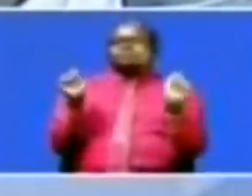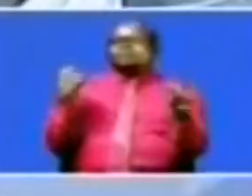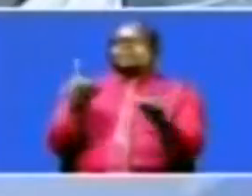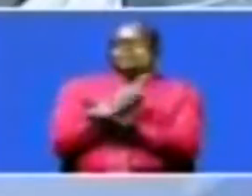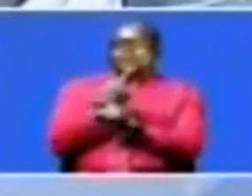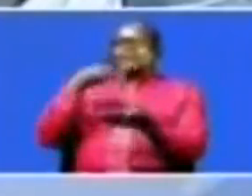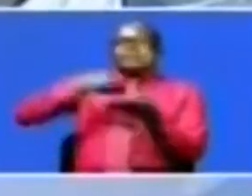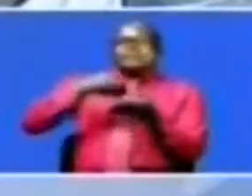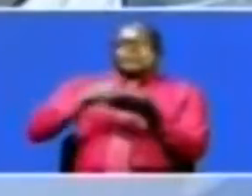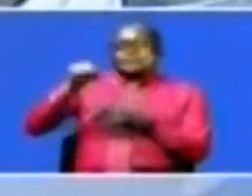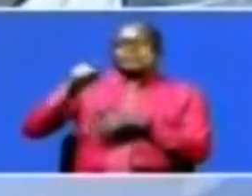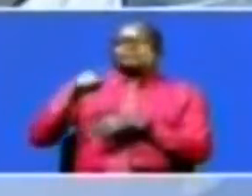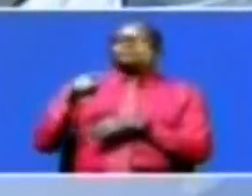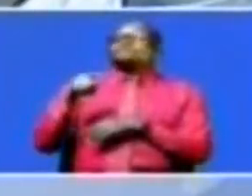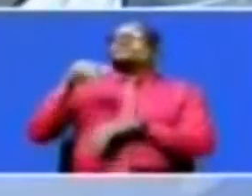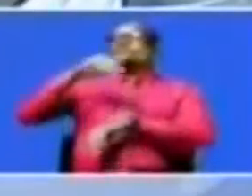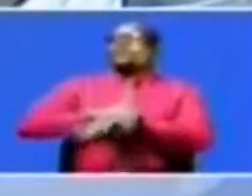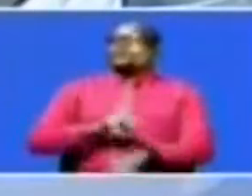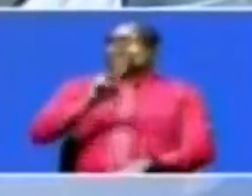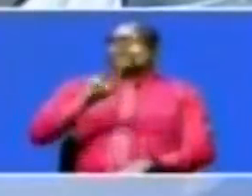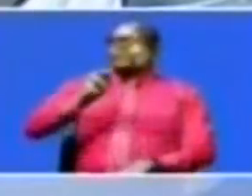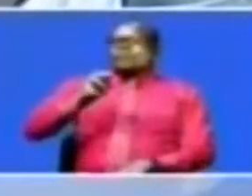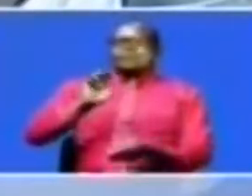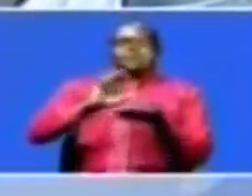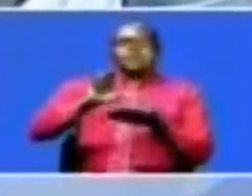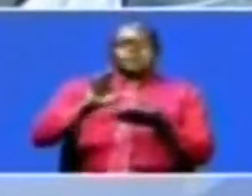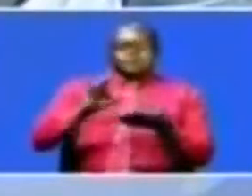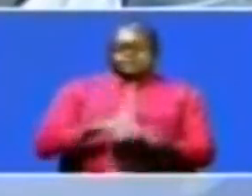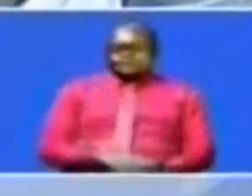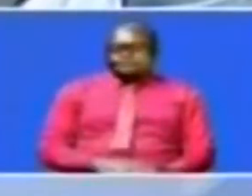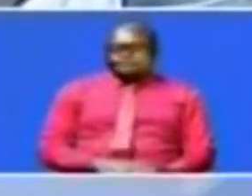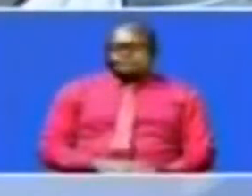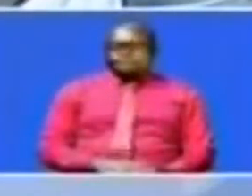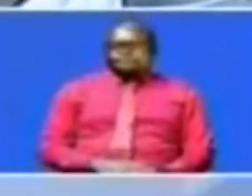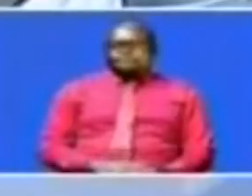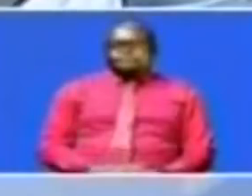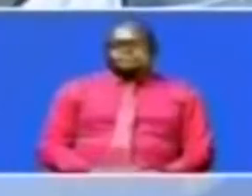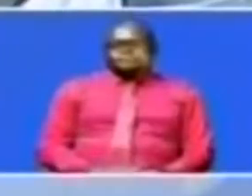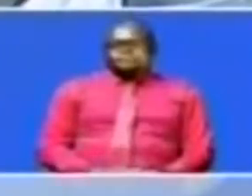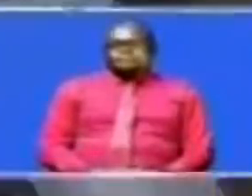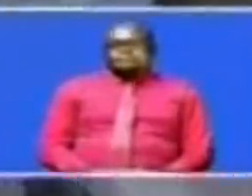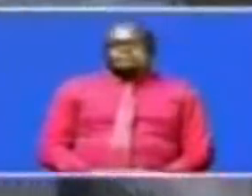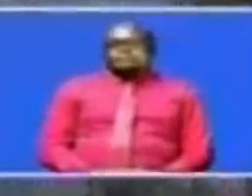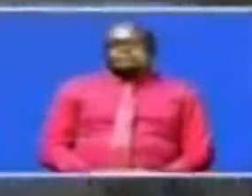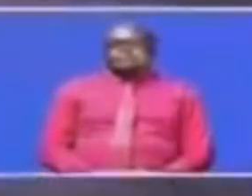bail terms, with Gakuya securing a 2 million shilling cash bail. Our Shadrach Miti was at the court for us.